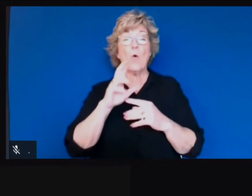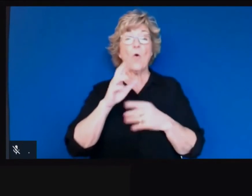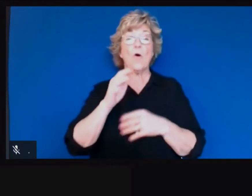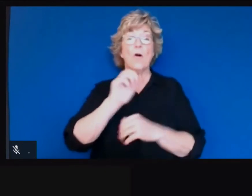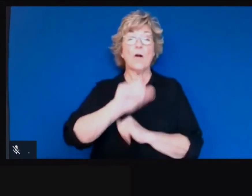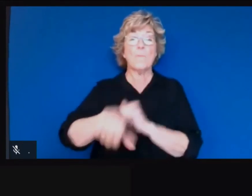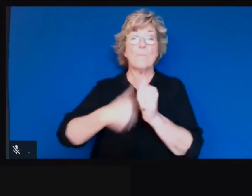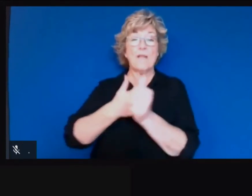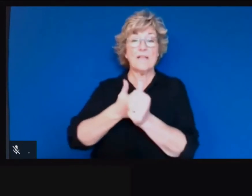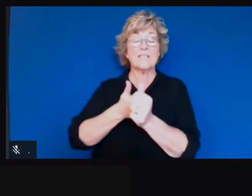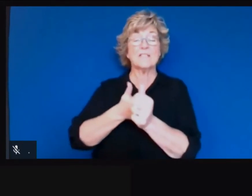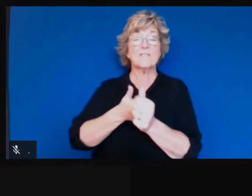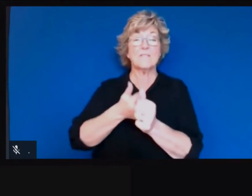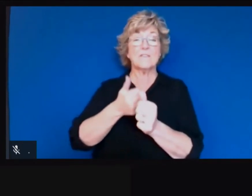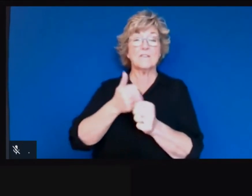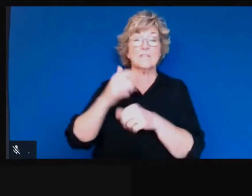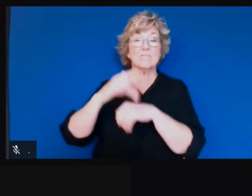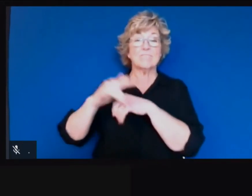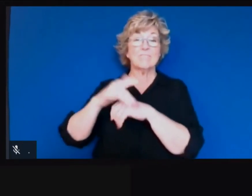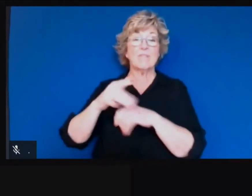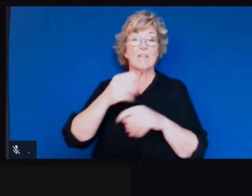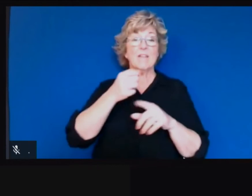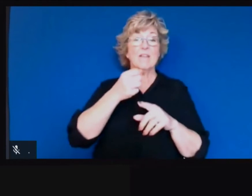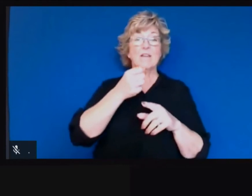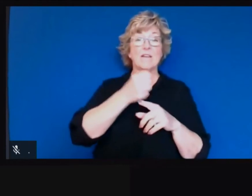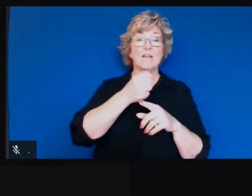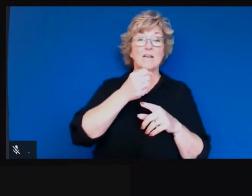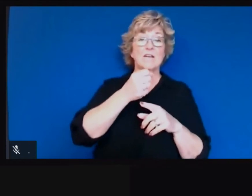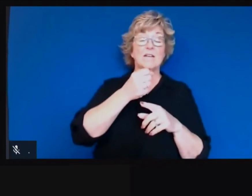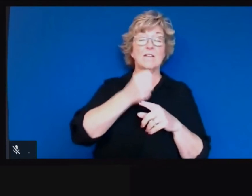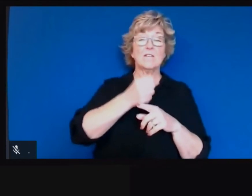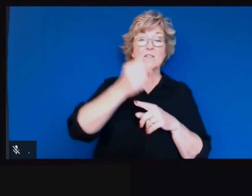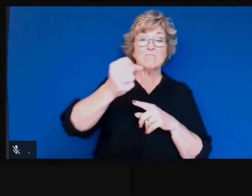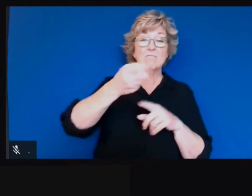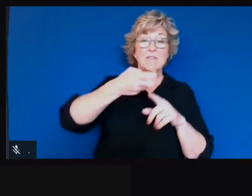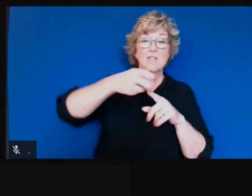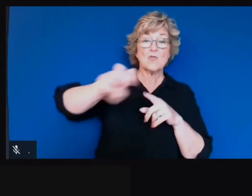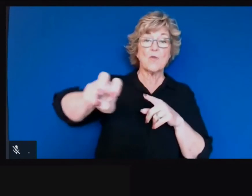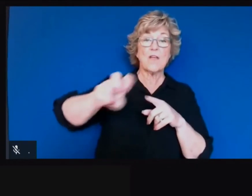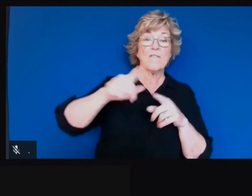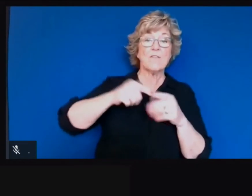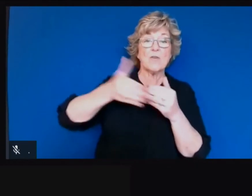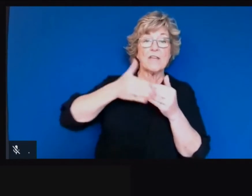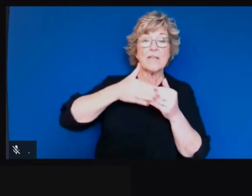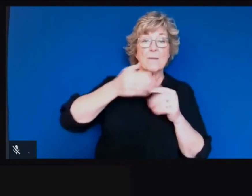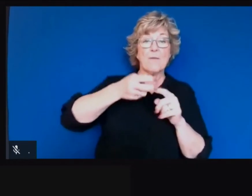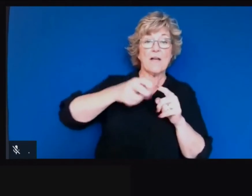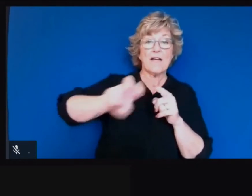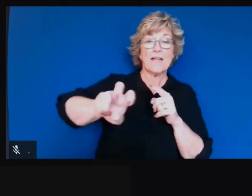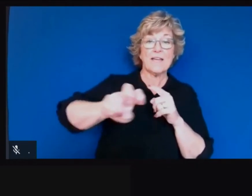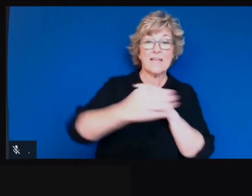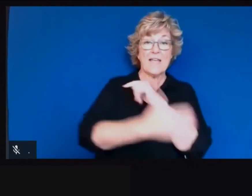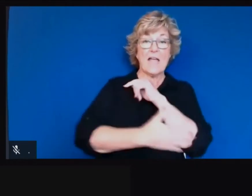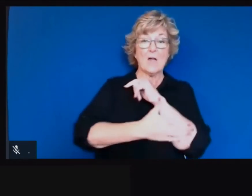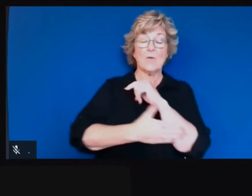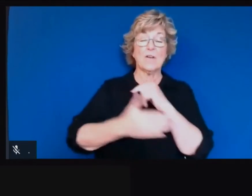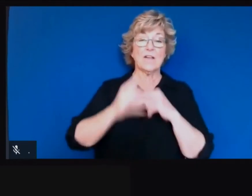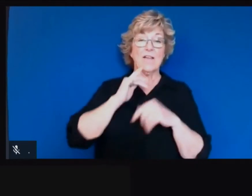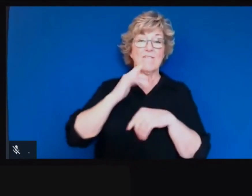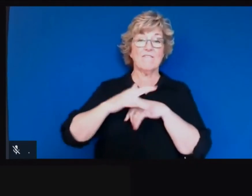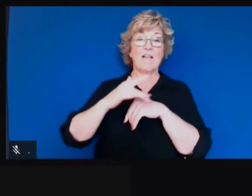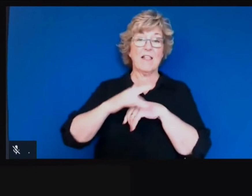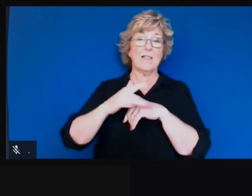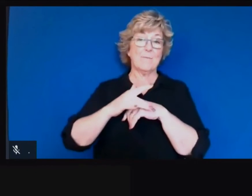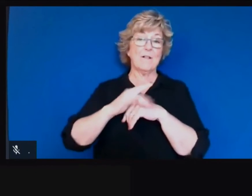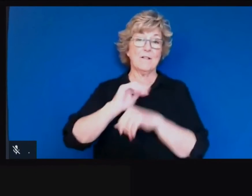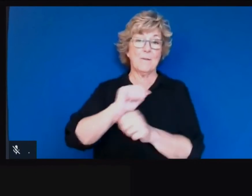or transferring not across the entire state, but maybe to nearby counties where they have some of those alternative care